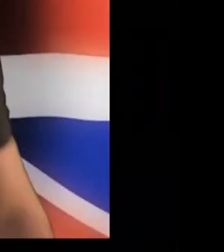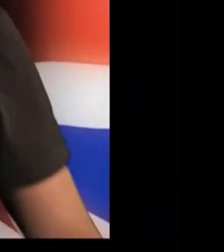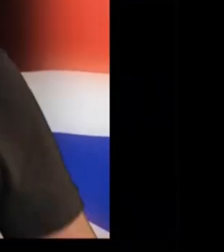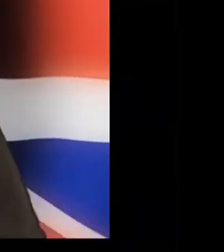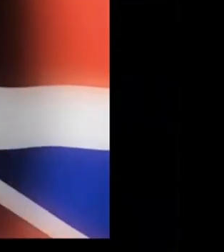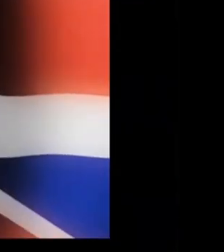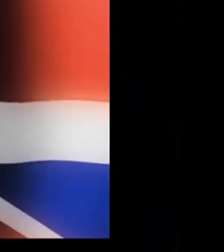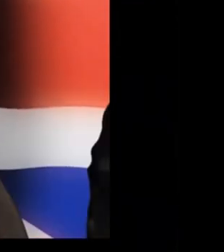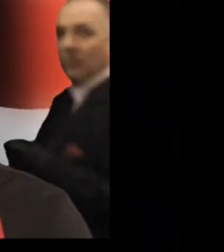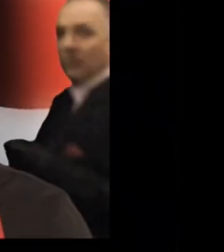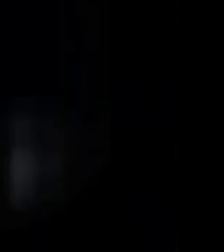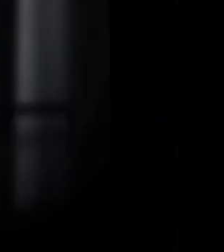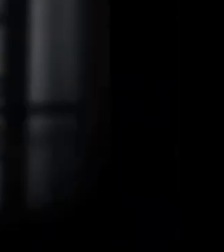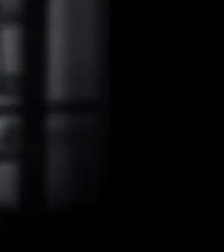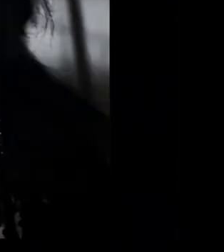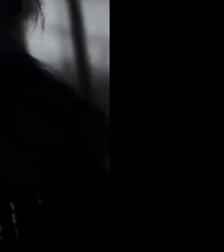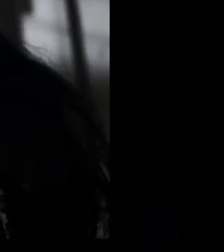Right then, I'll tell you what I think.